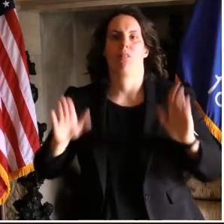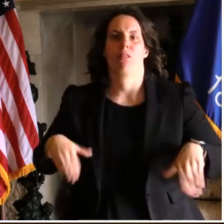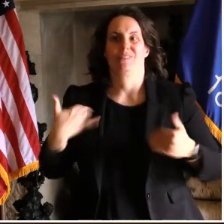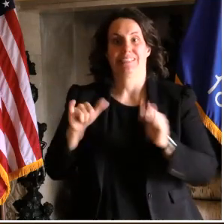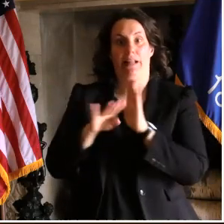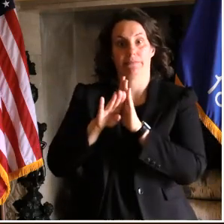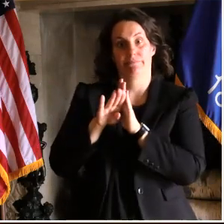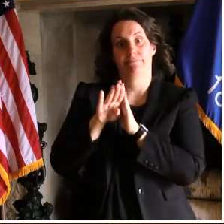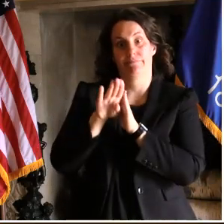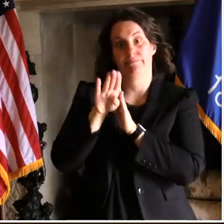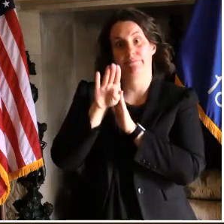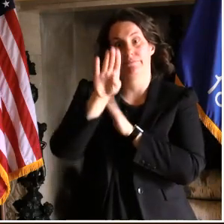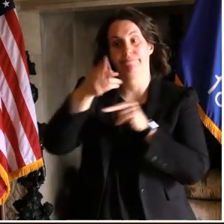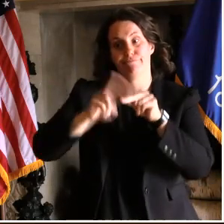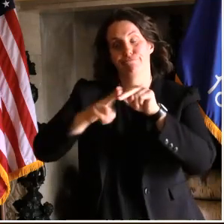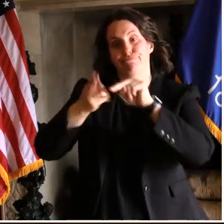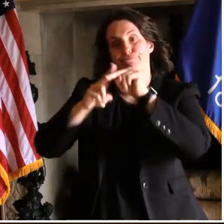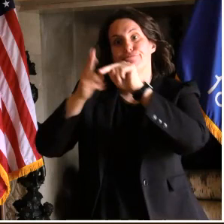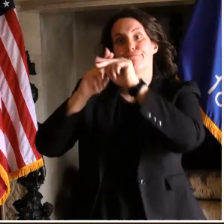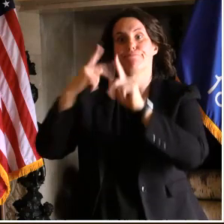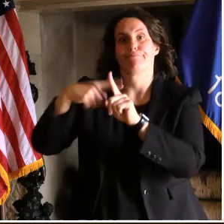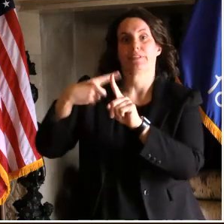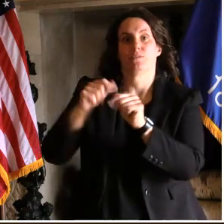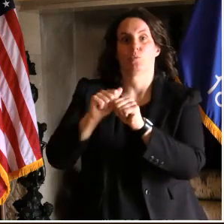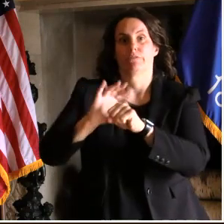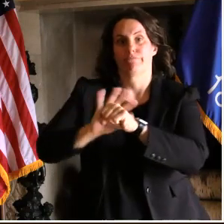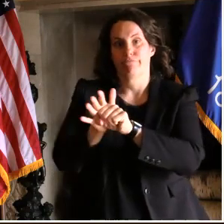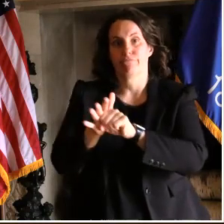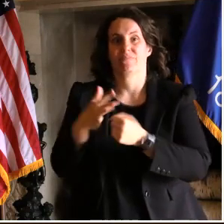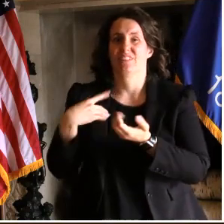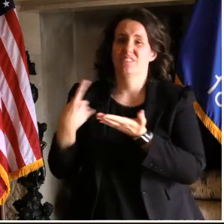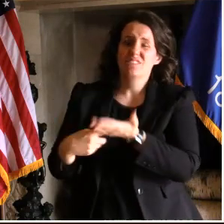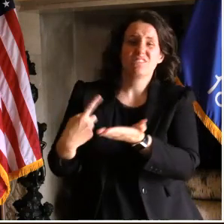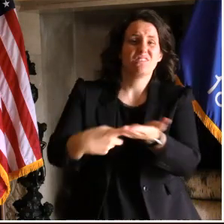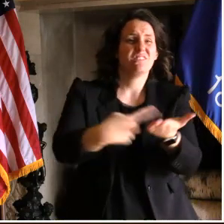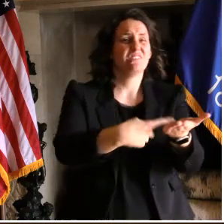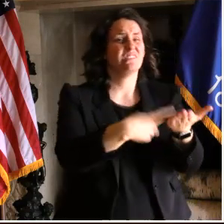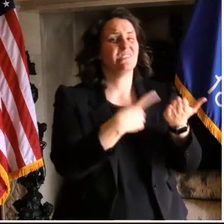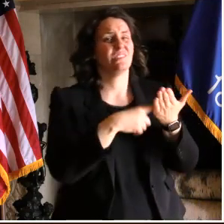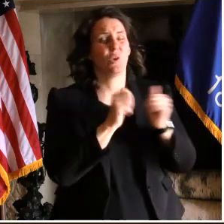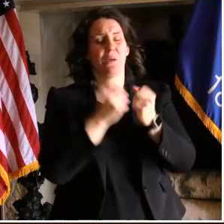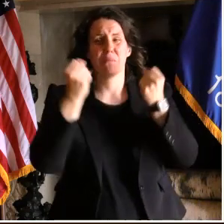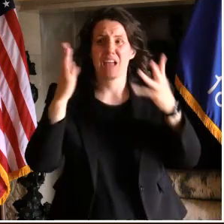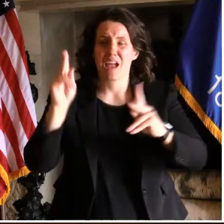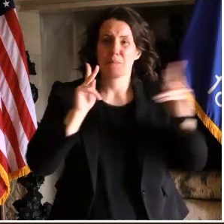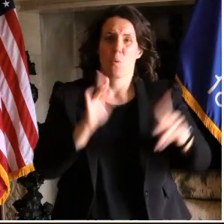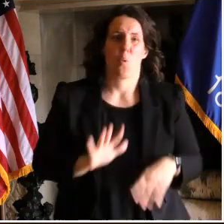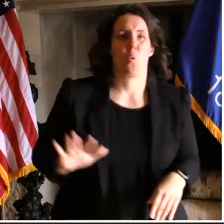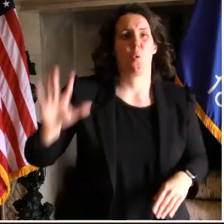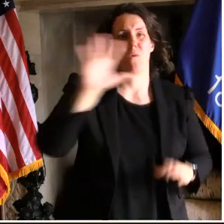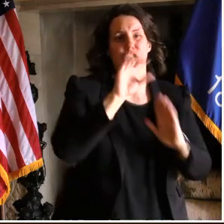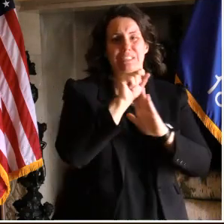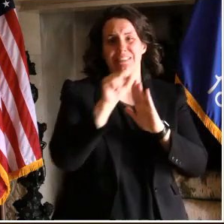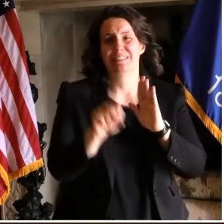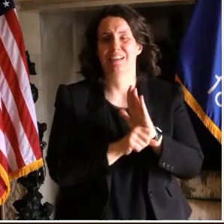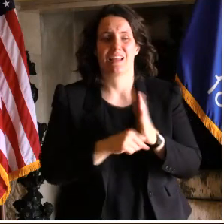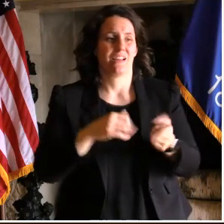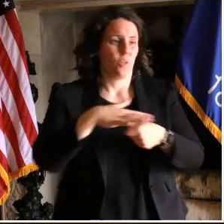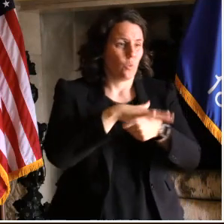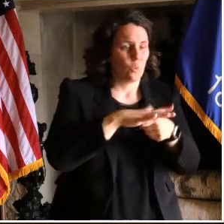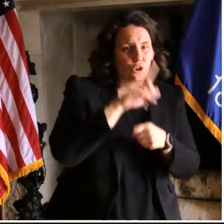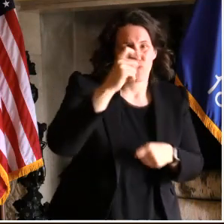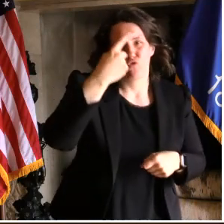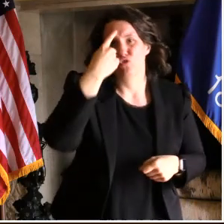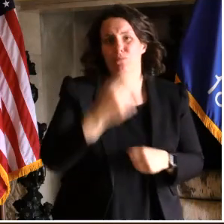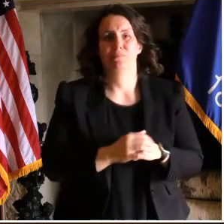had many conversations, as I said before, across the state with both local folks and also people from the